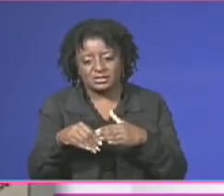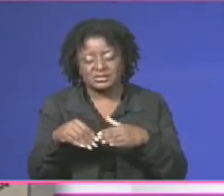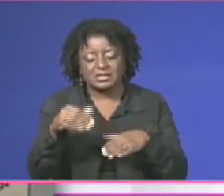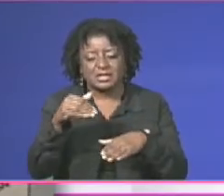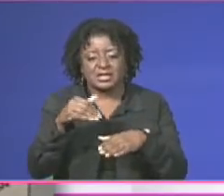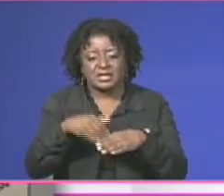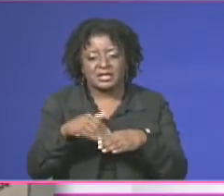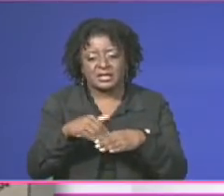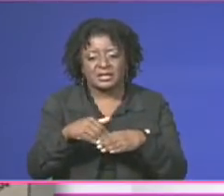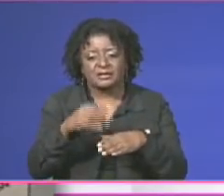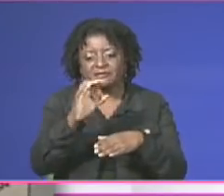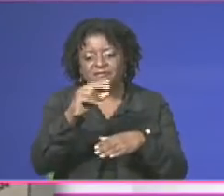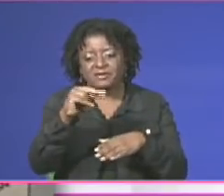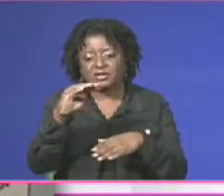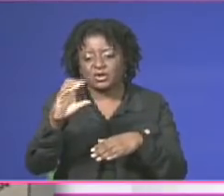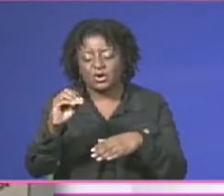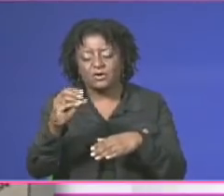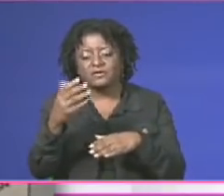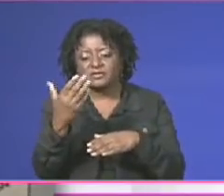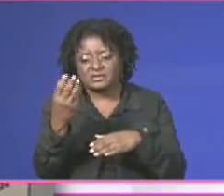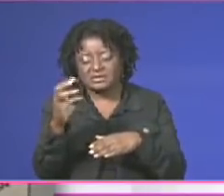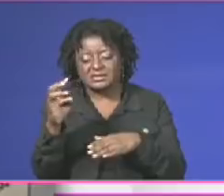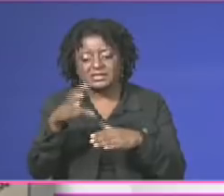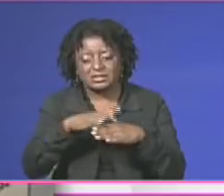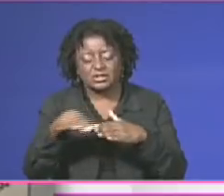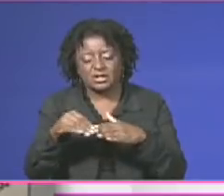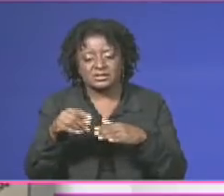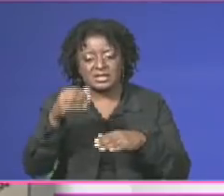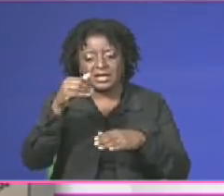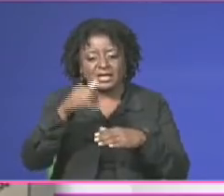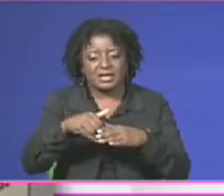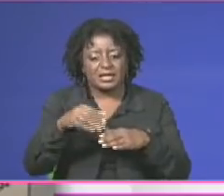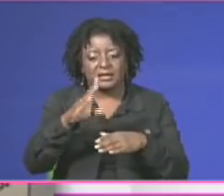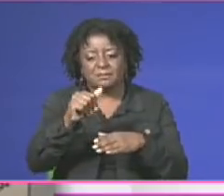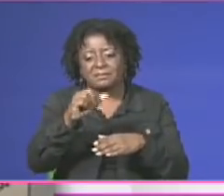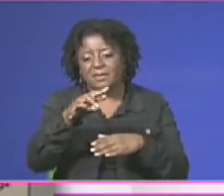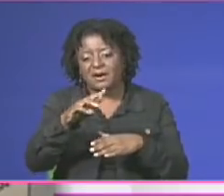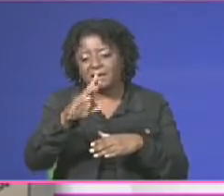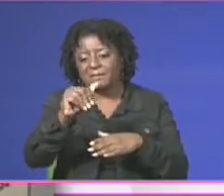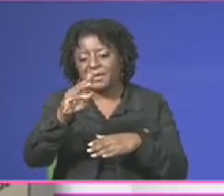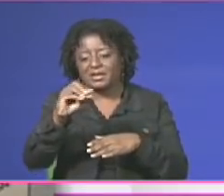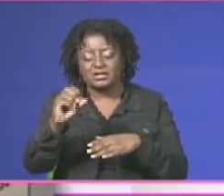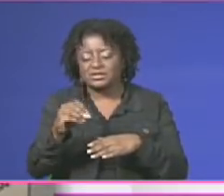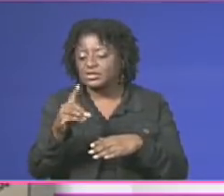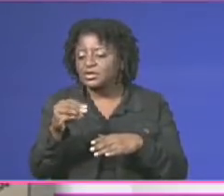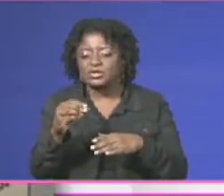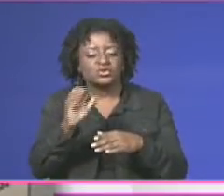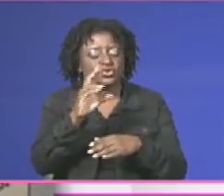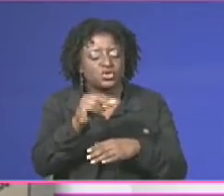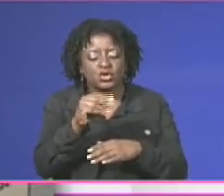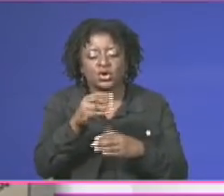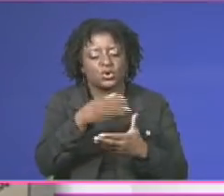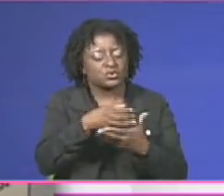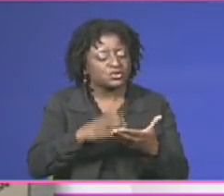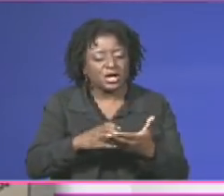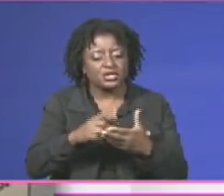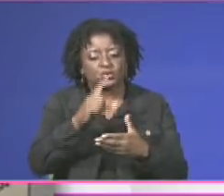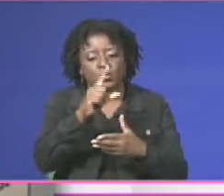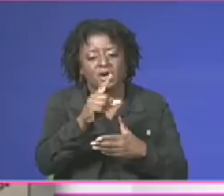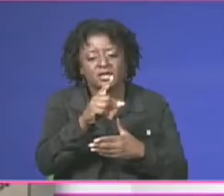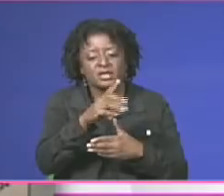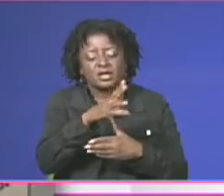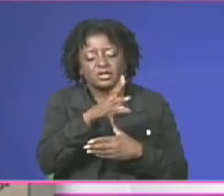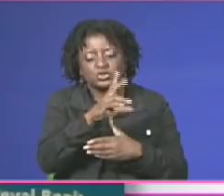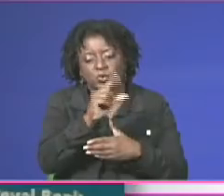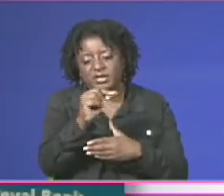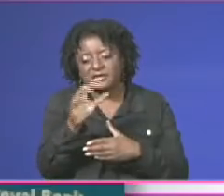of VAT. But at Royal Bank Barbados, there's no charge, only the $2.50 for over-the-counter transactions. That's $1.25